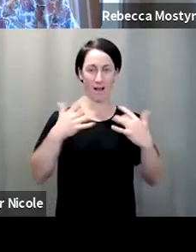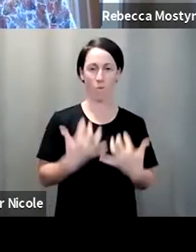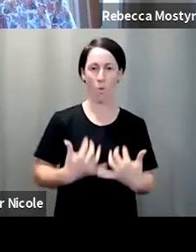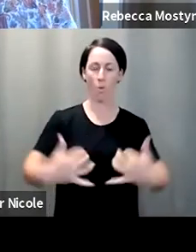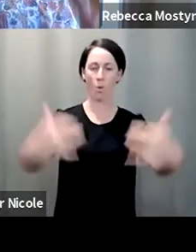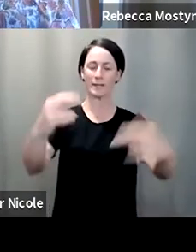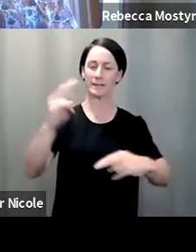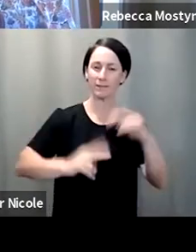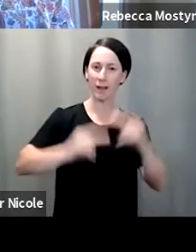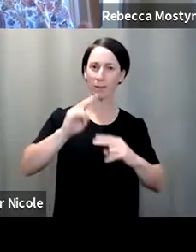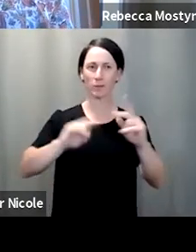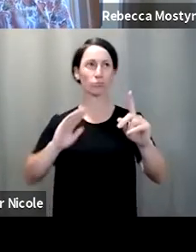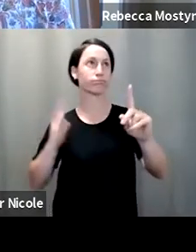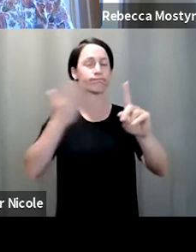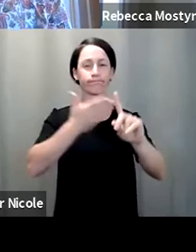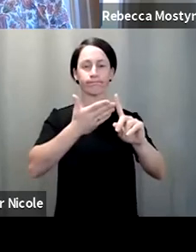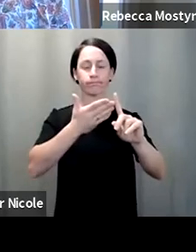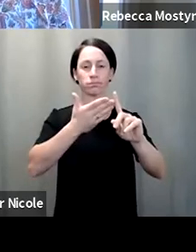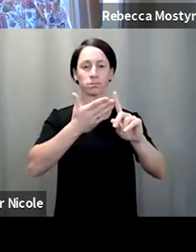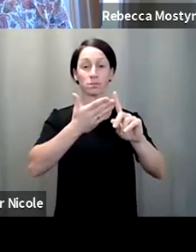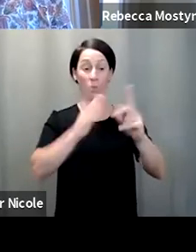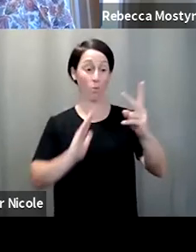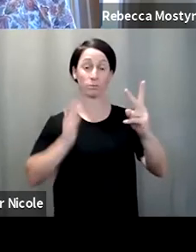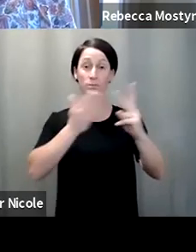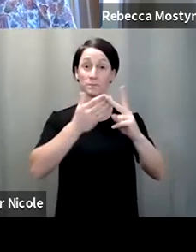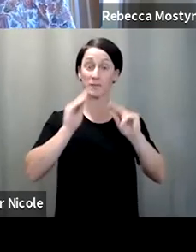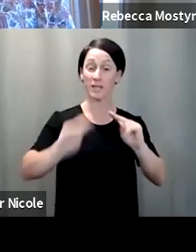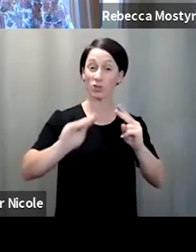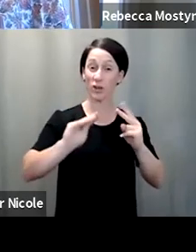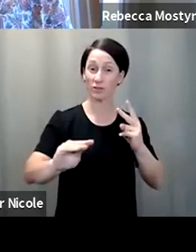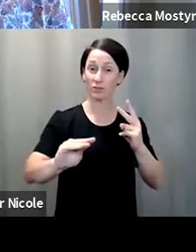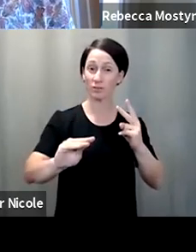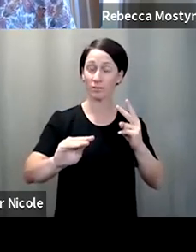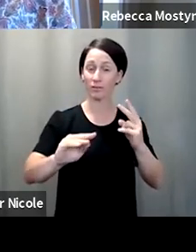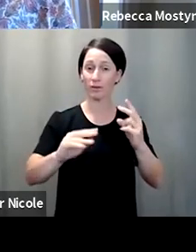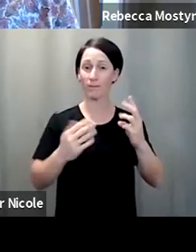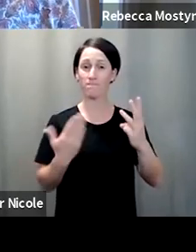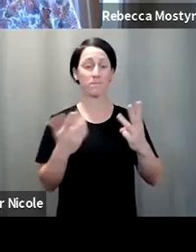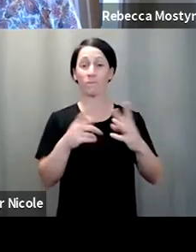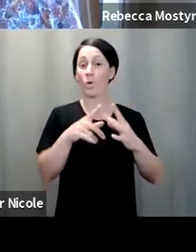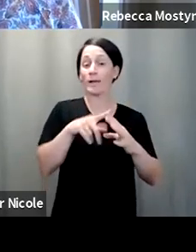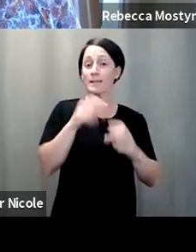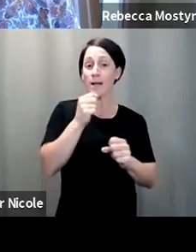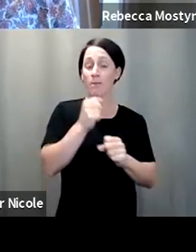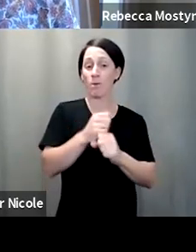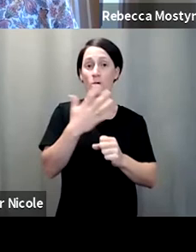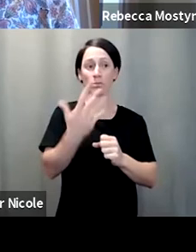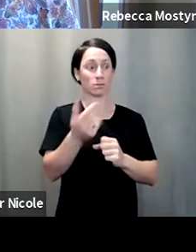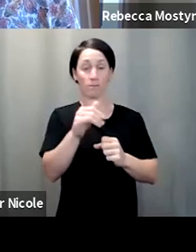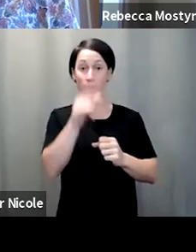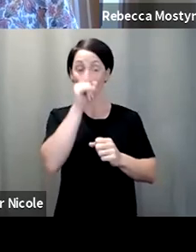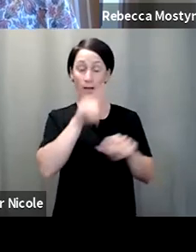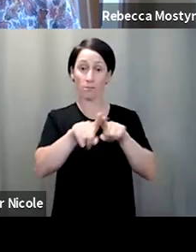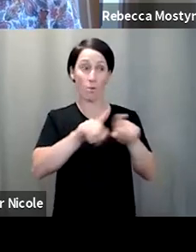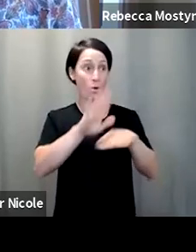purposes, for education, learning about, for example, the work of Indigenous